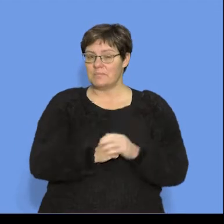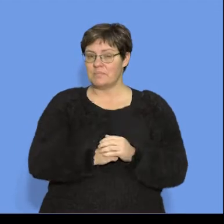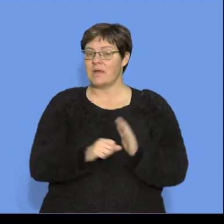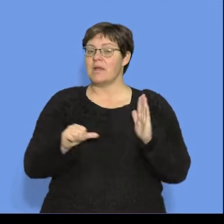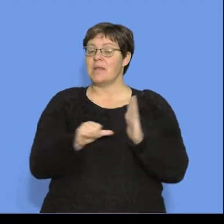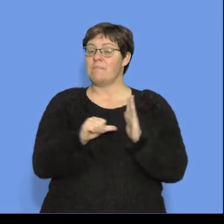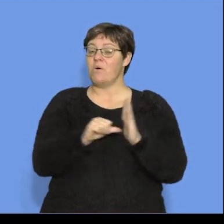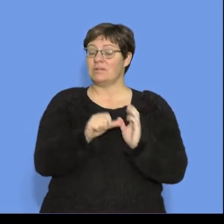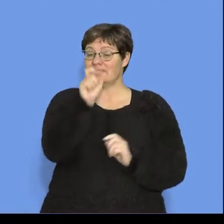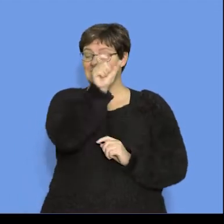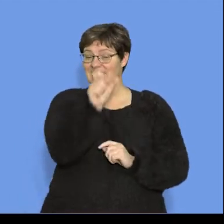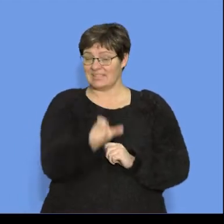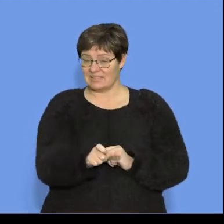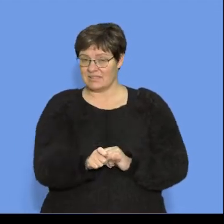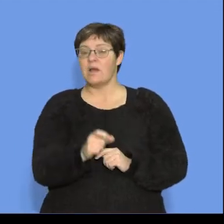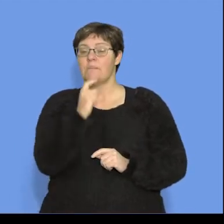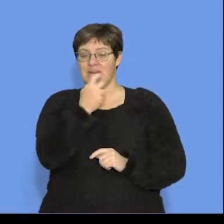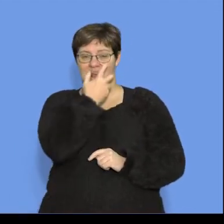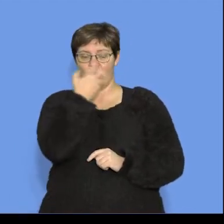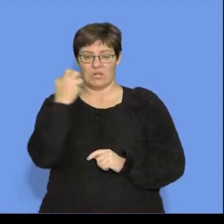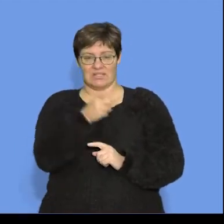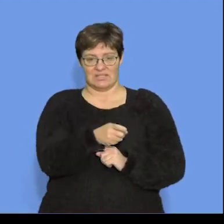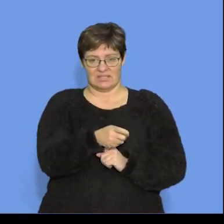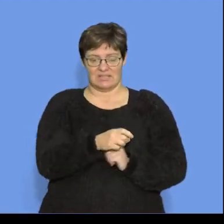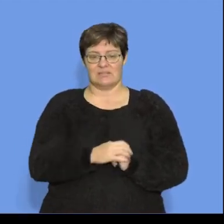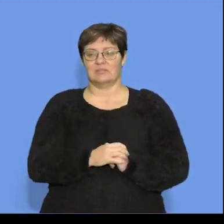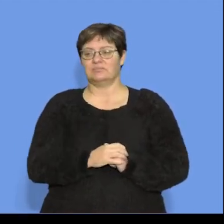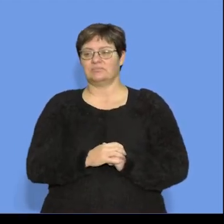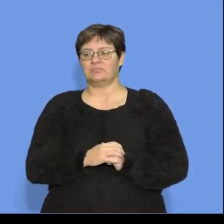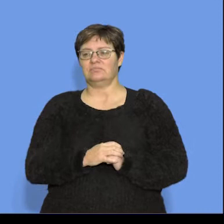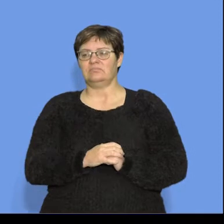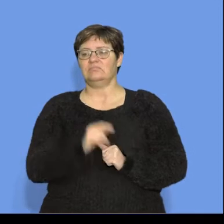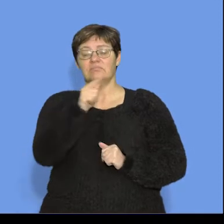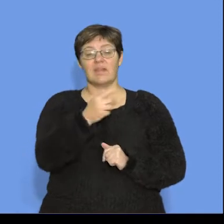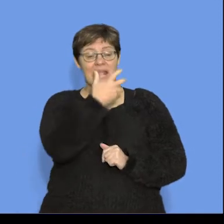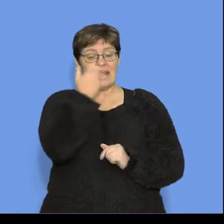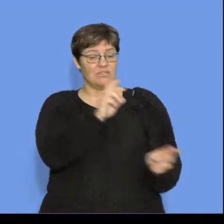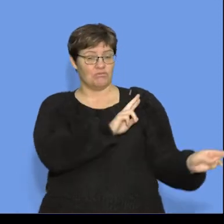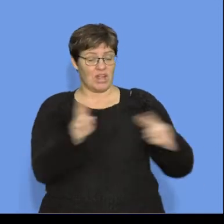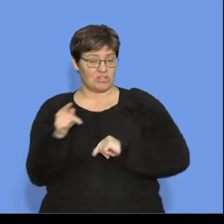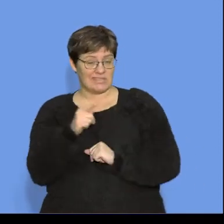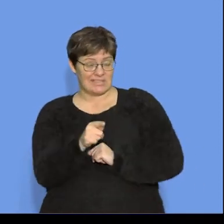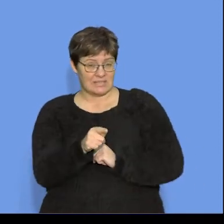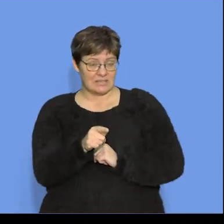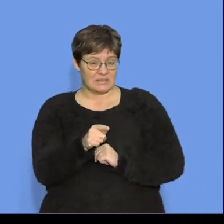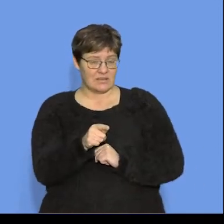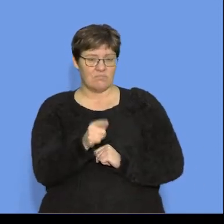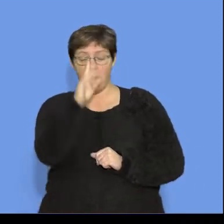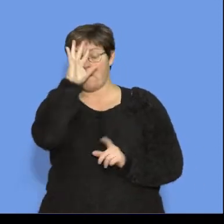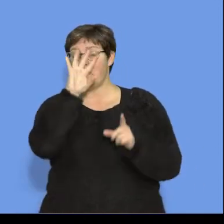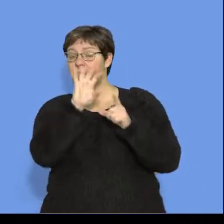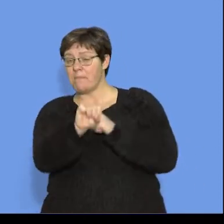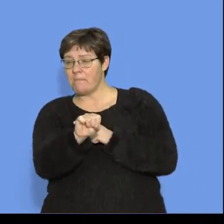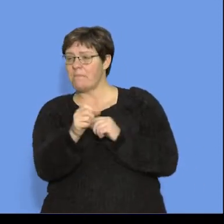key features was the heat of reaction, or enthalpy. Now, the heat of reaction is